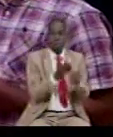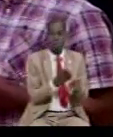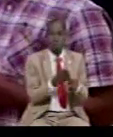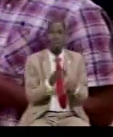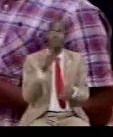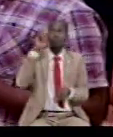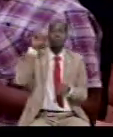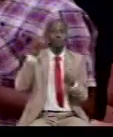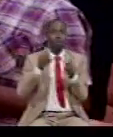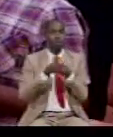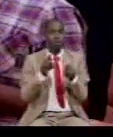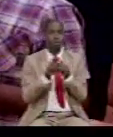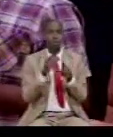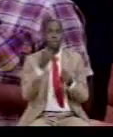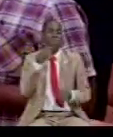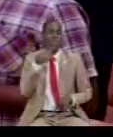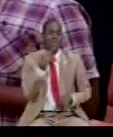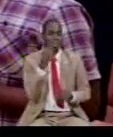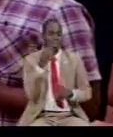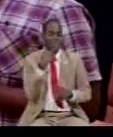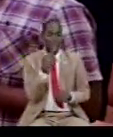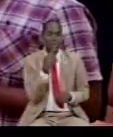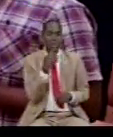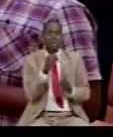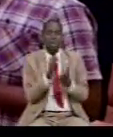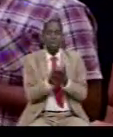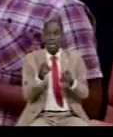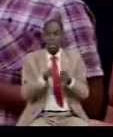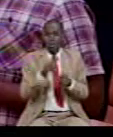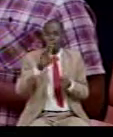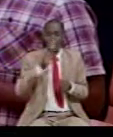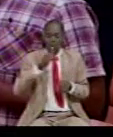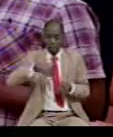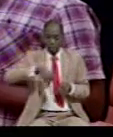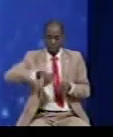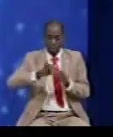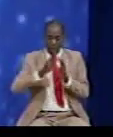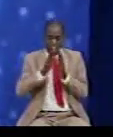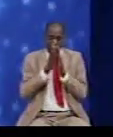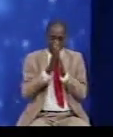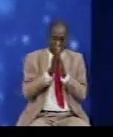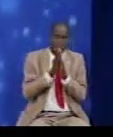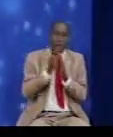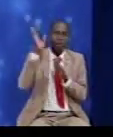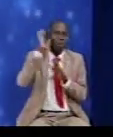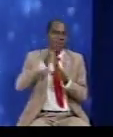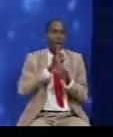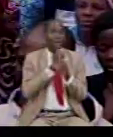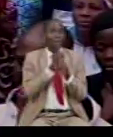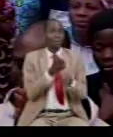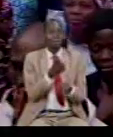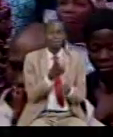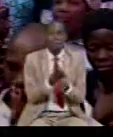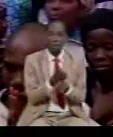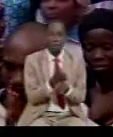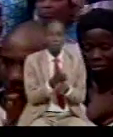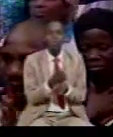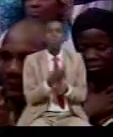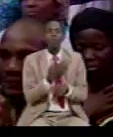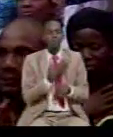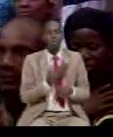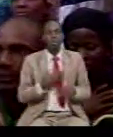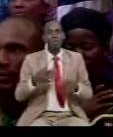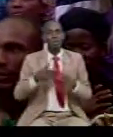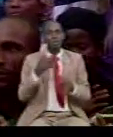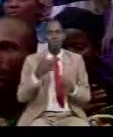even says, while we're still speaking, that the answer will come. And then